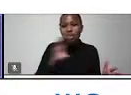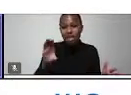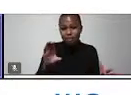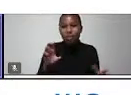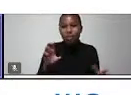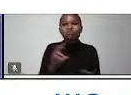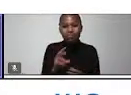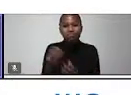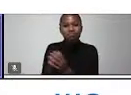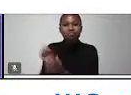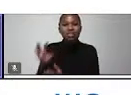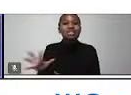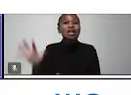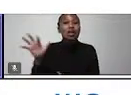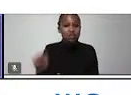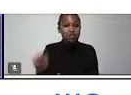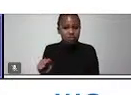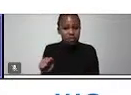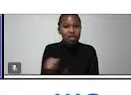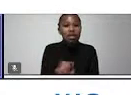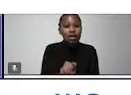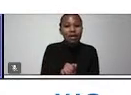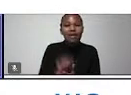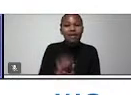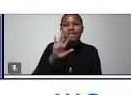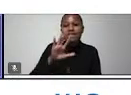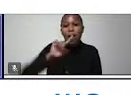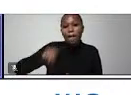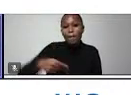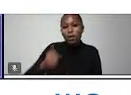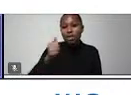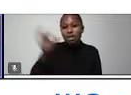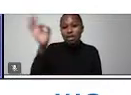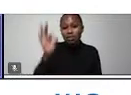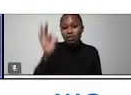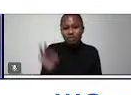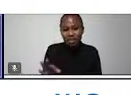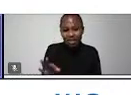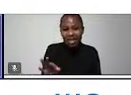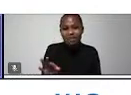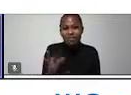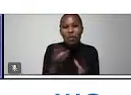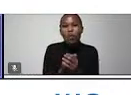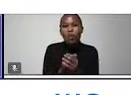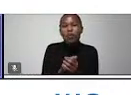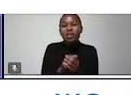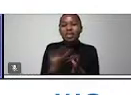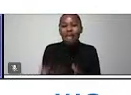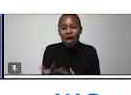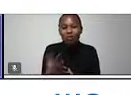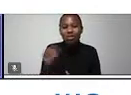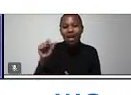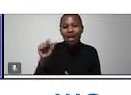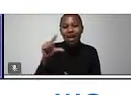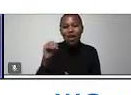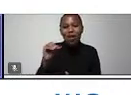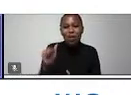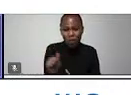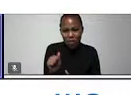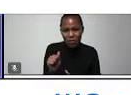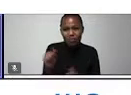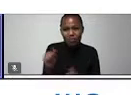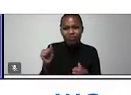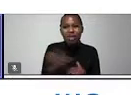South Africa, is that 5.6, you know, percent implication without AGOA for the Western Cape is far much